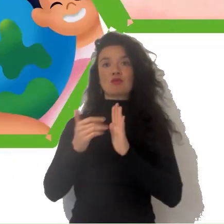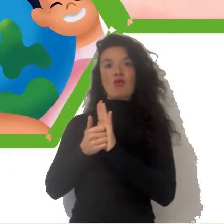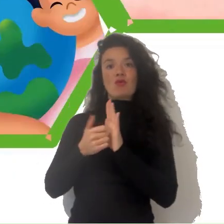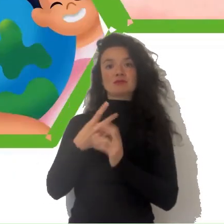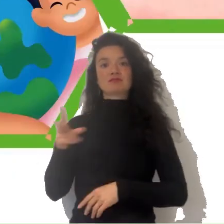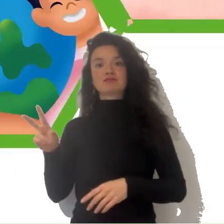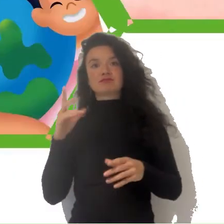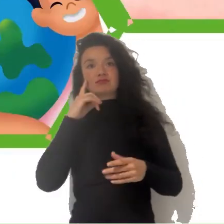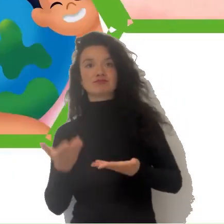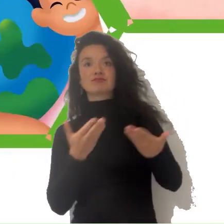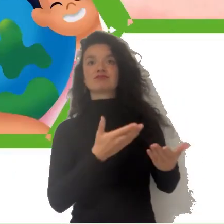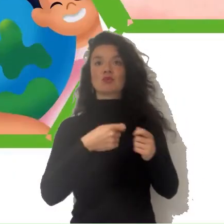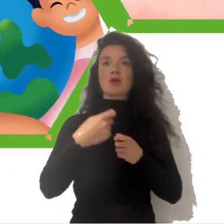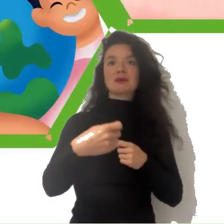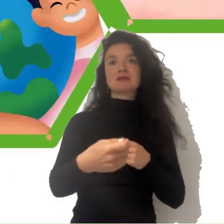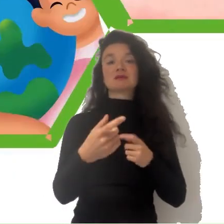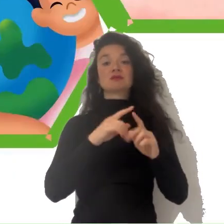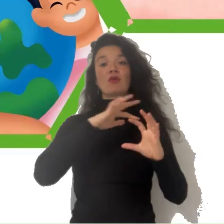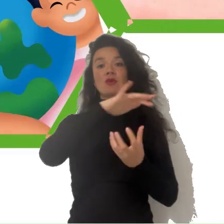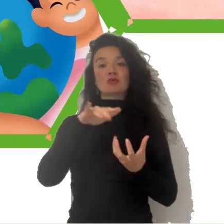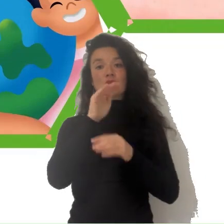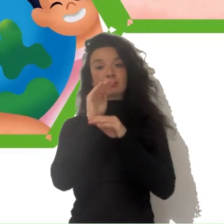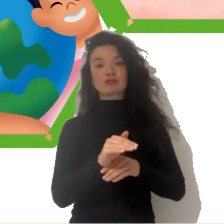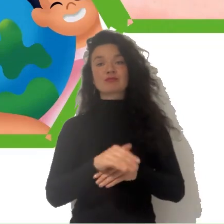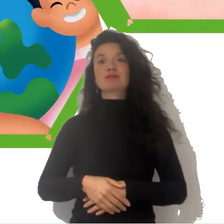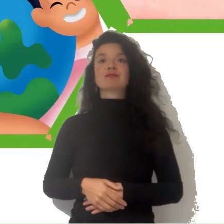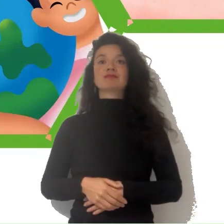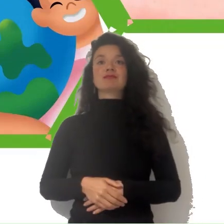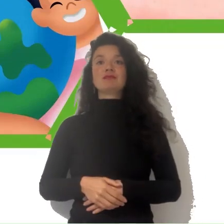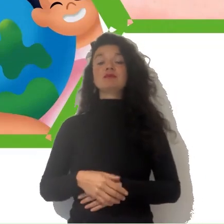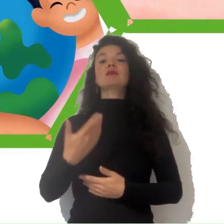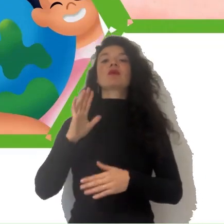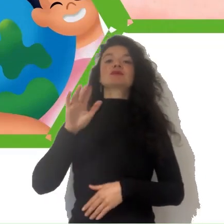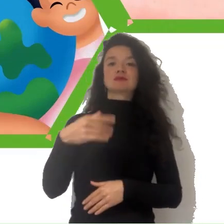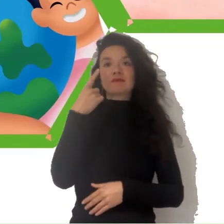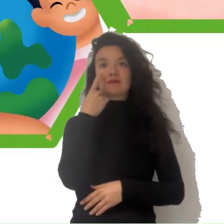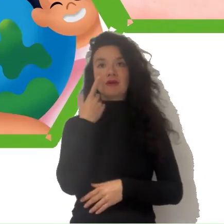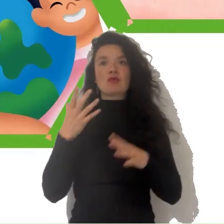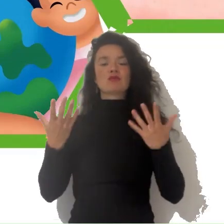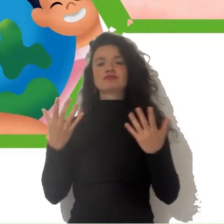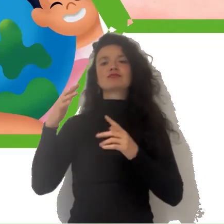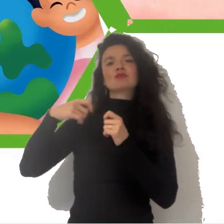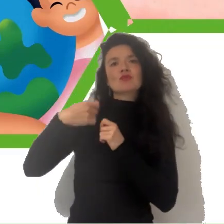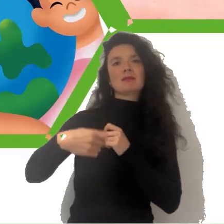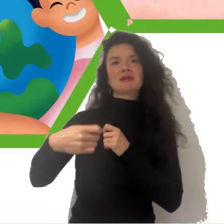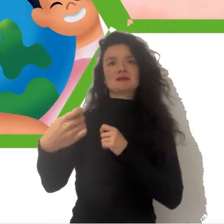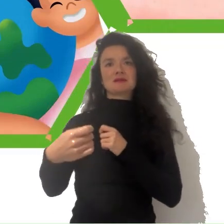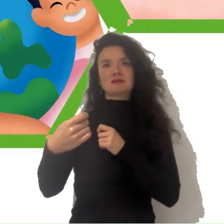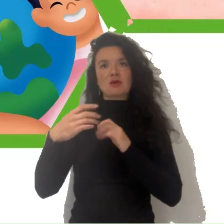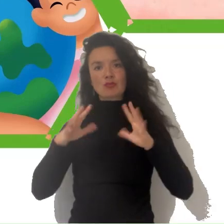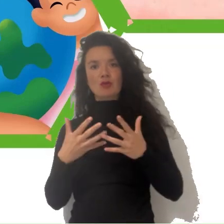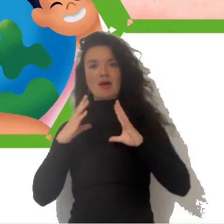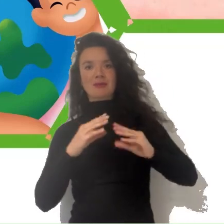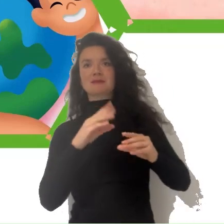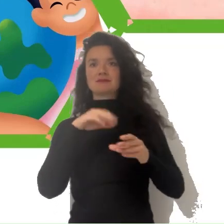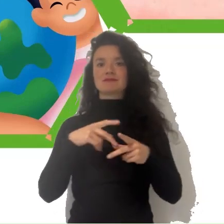Starting with introductions to environmental protection, we'll see what environmental protection means. And environmental